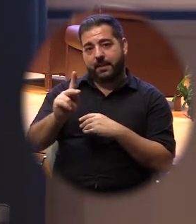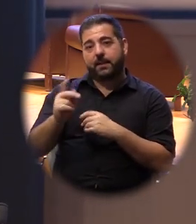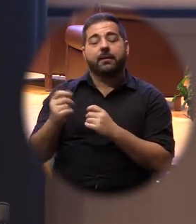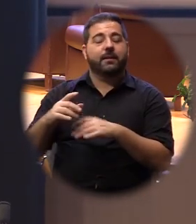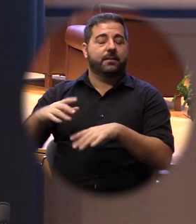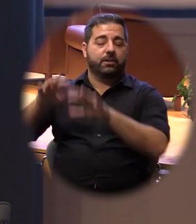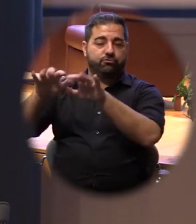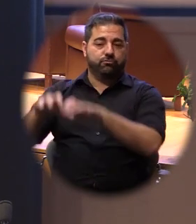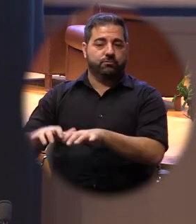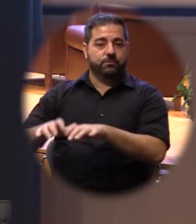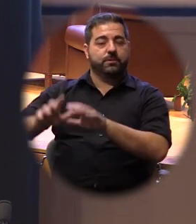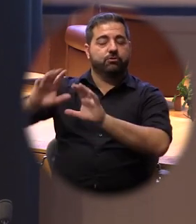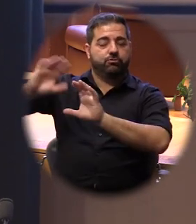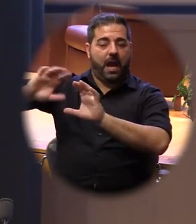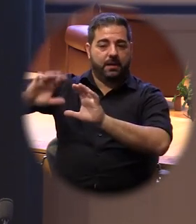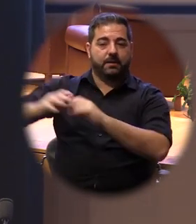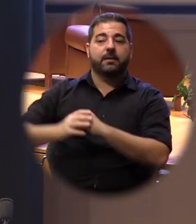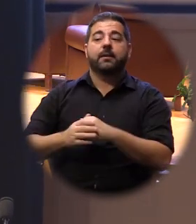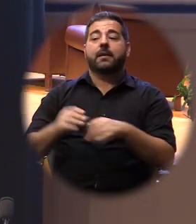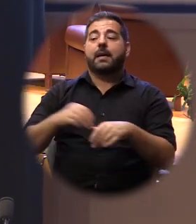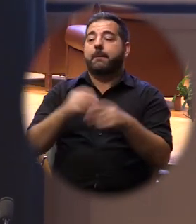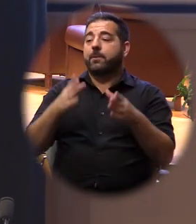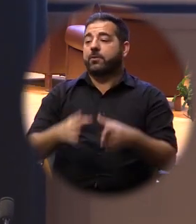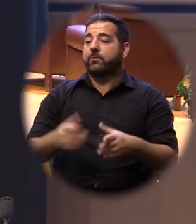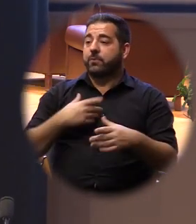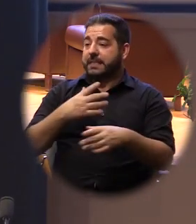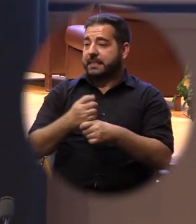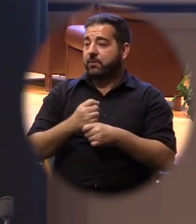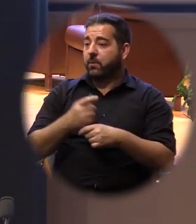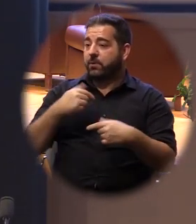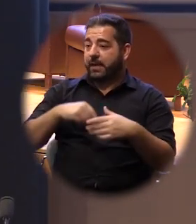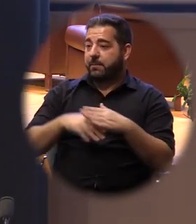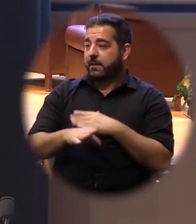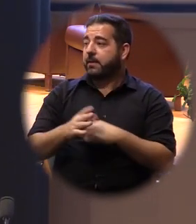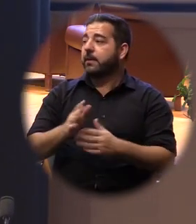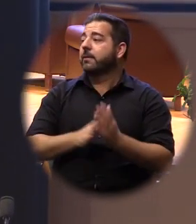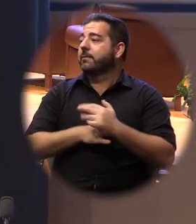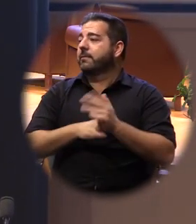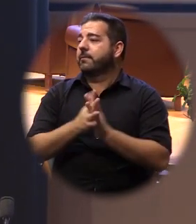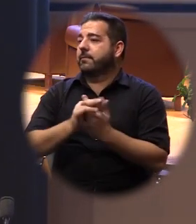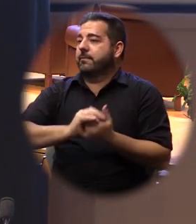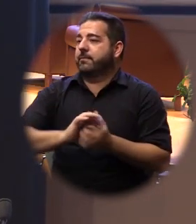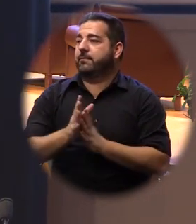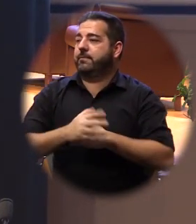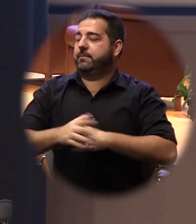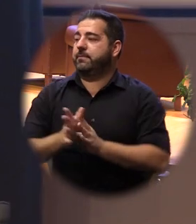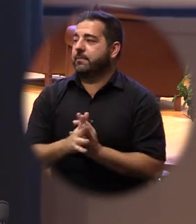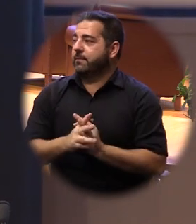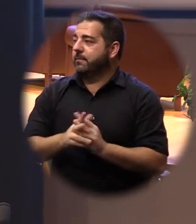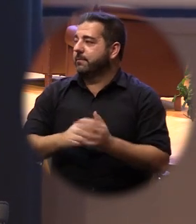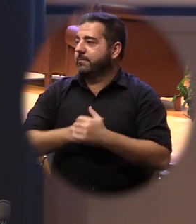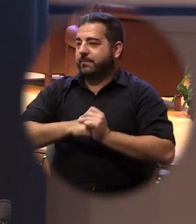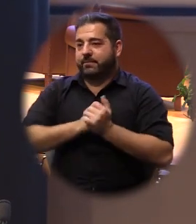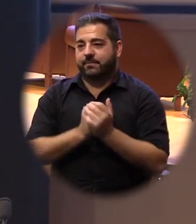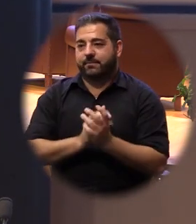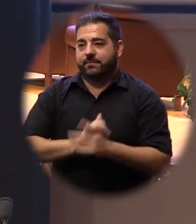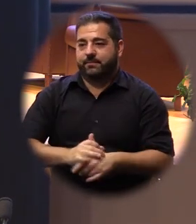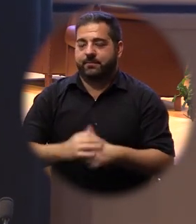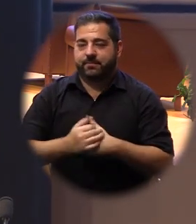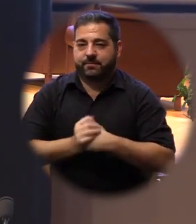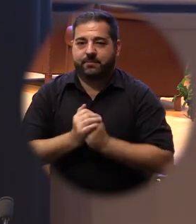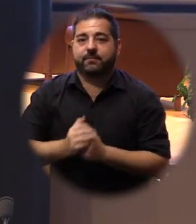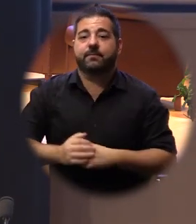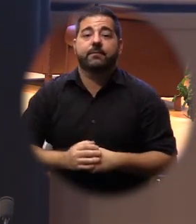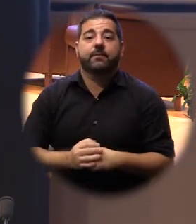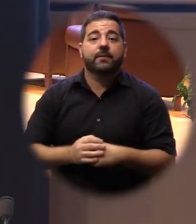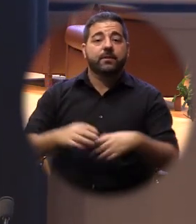chat. Those of you here in person should have received one as you came in. If you did not, there are some at the back entrance. In